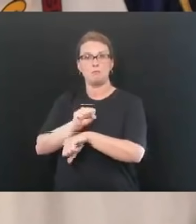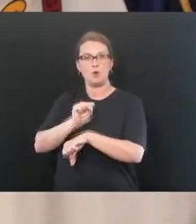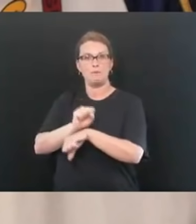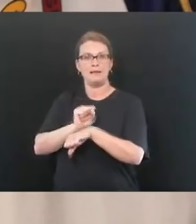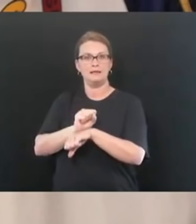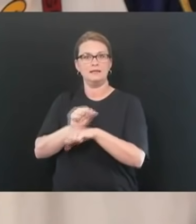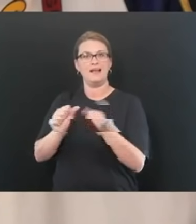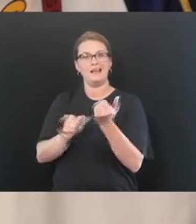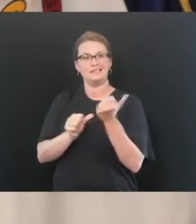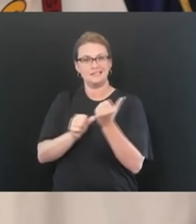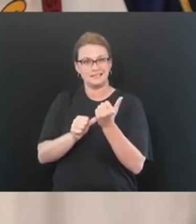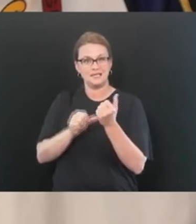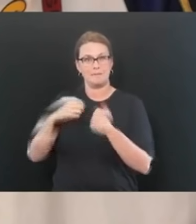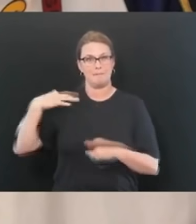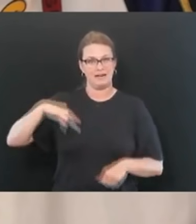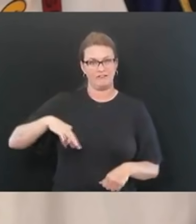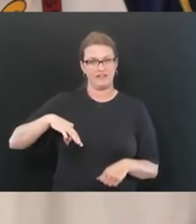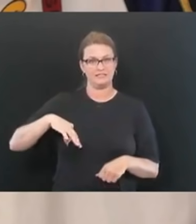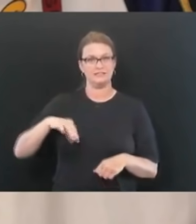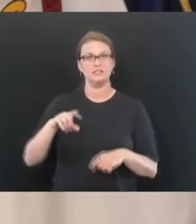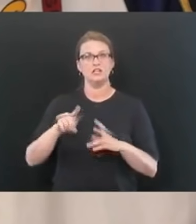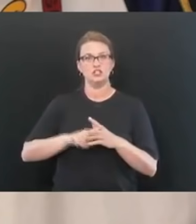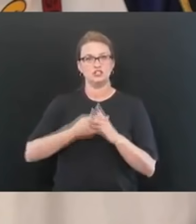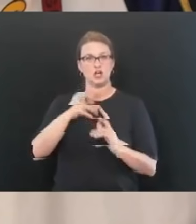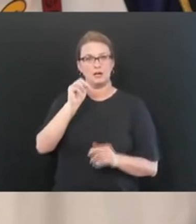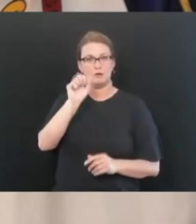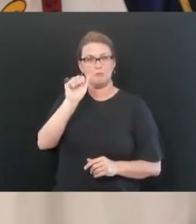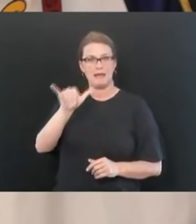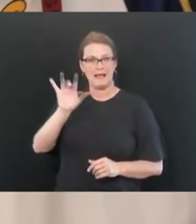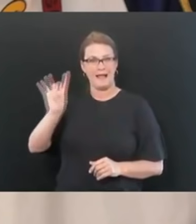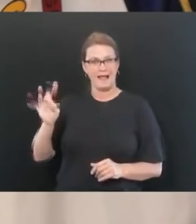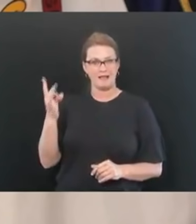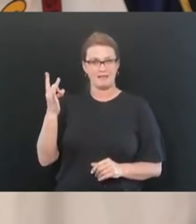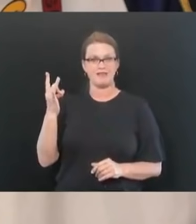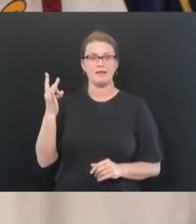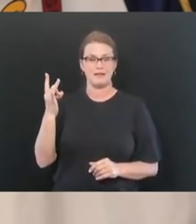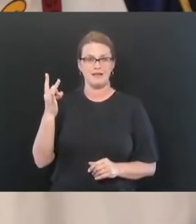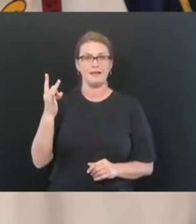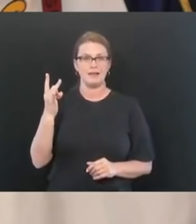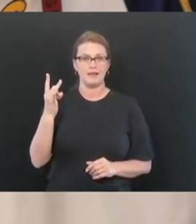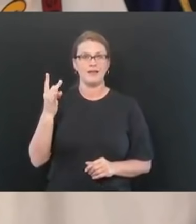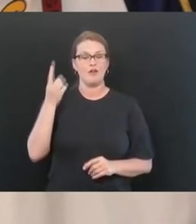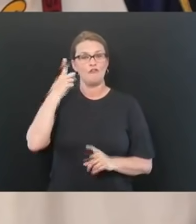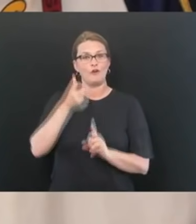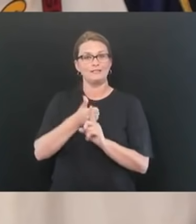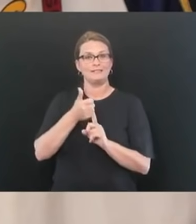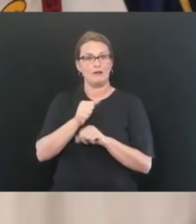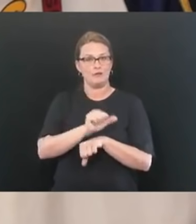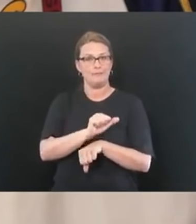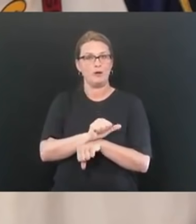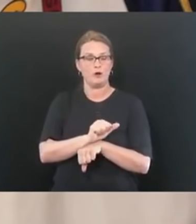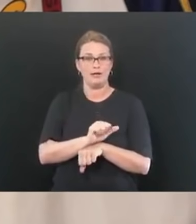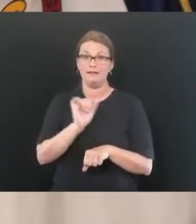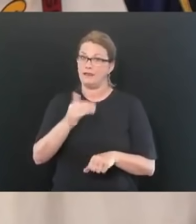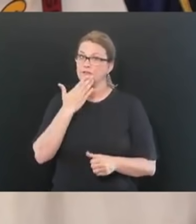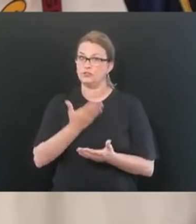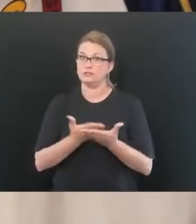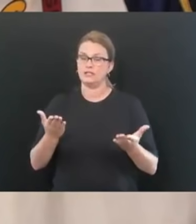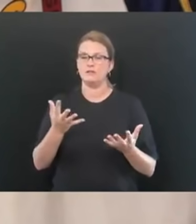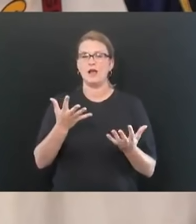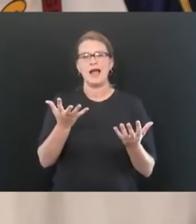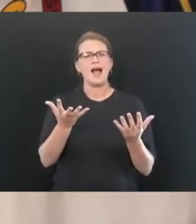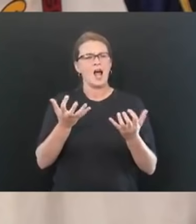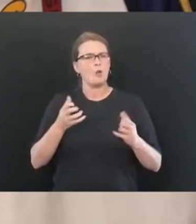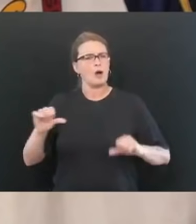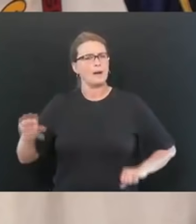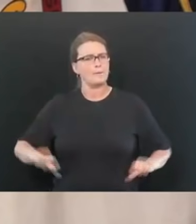8th. And these are the self-employed and everything, and so that's good stuff. Now, I want to brag just a little bit